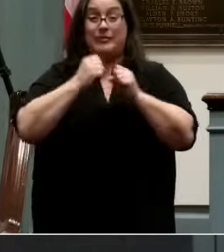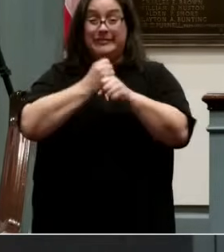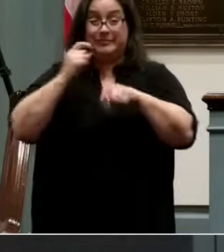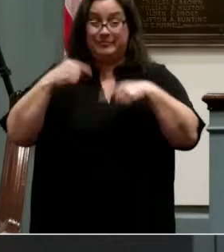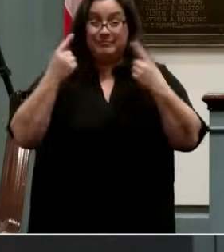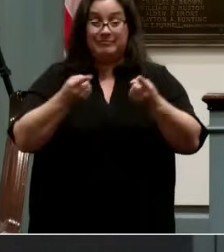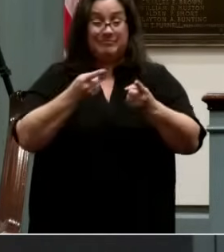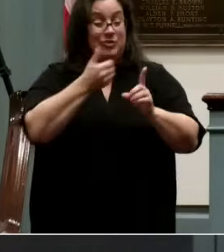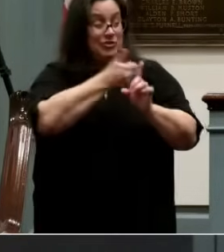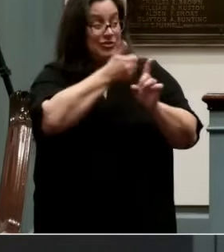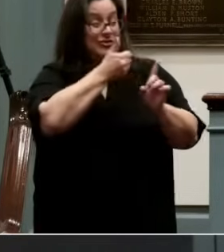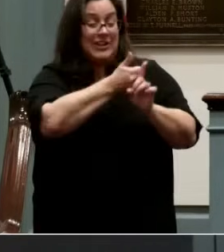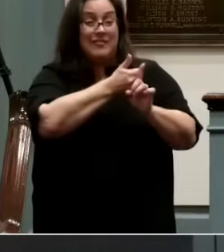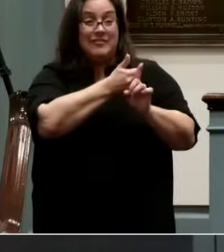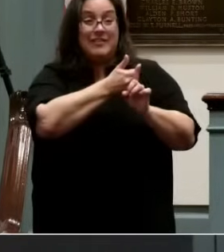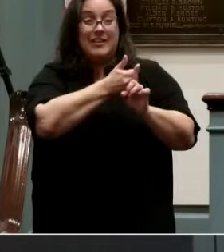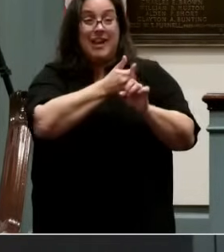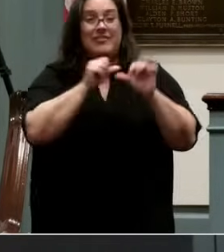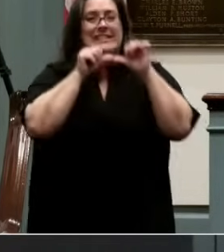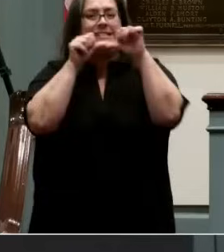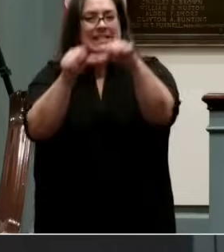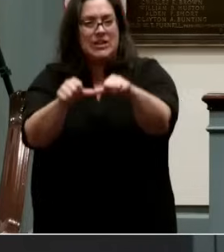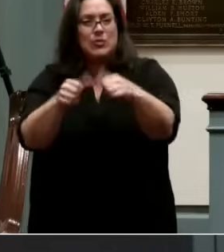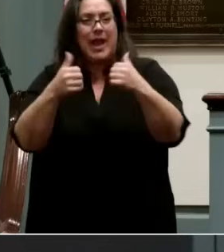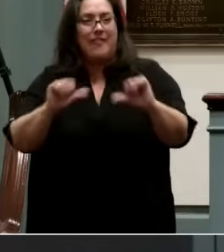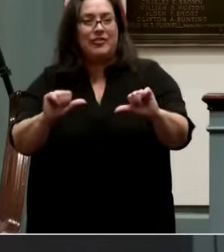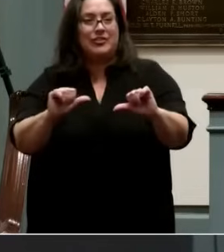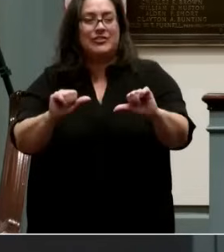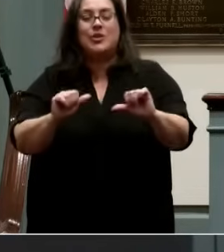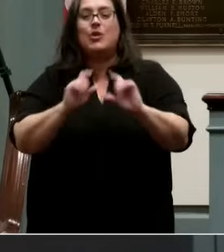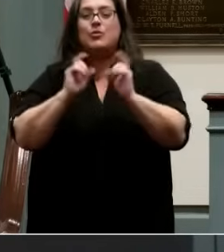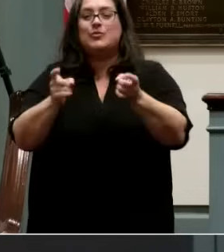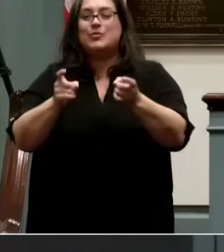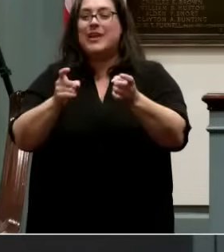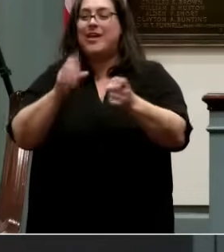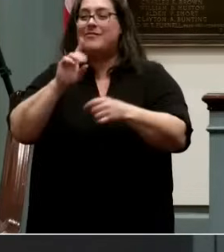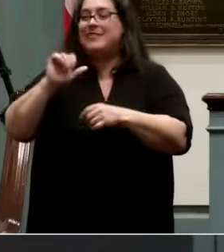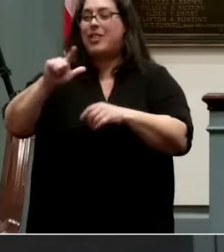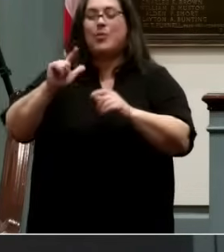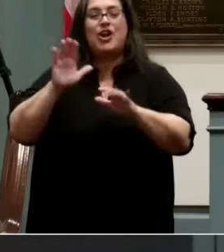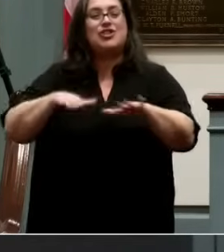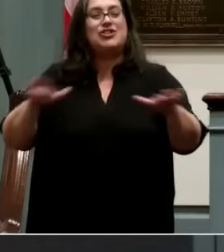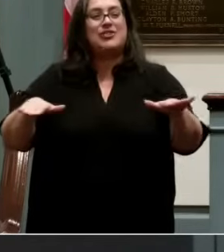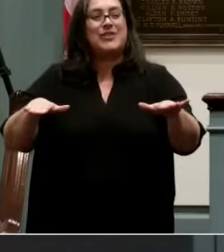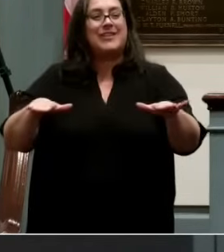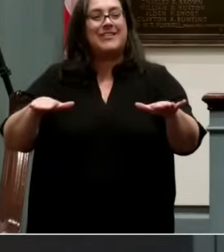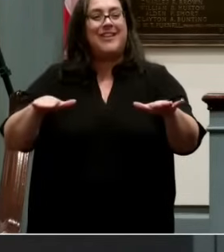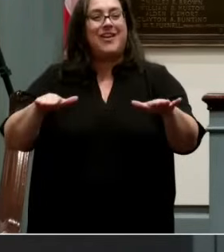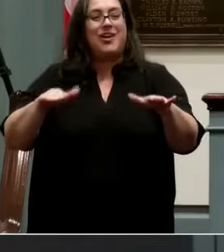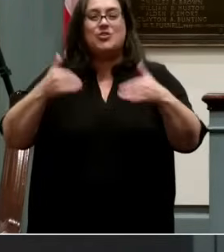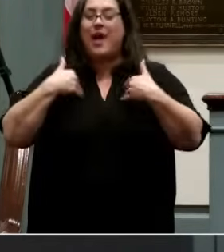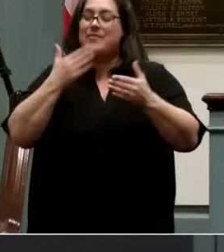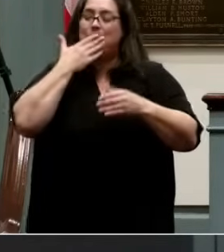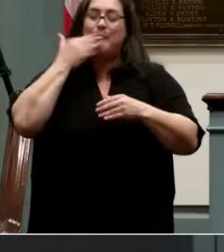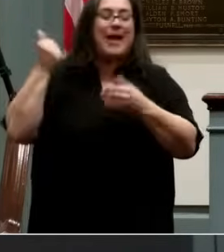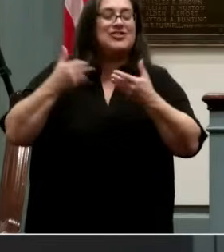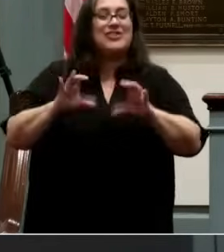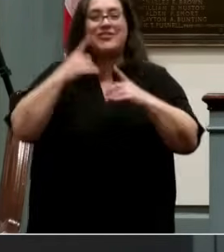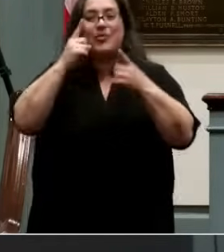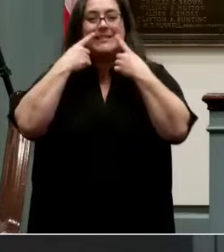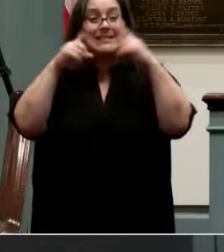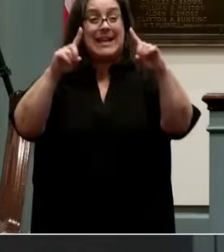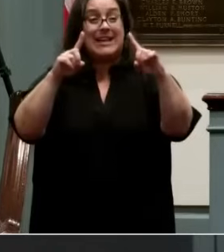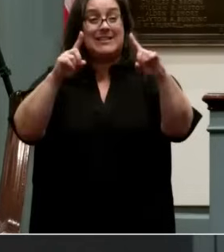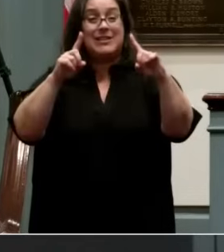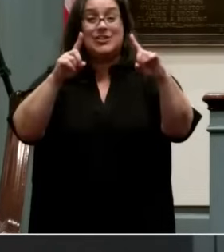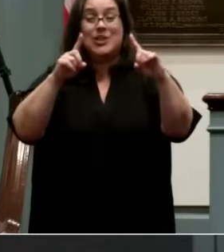her efforts to help give Delaware children what they call a first chance to succeed, get them early, and do the work that has to be